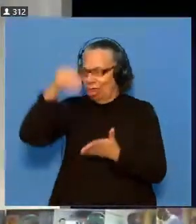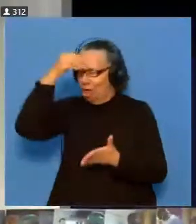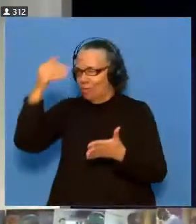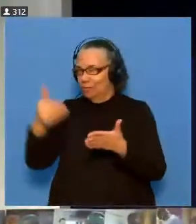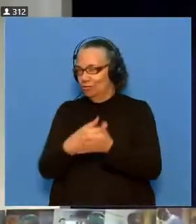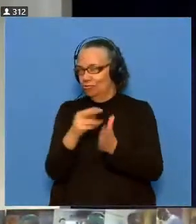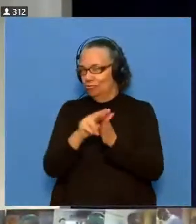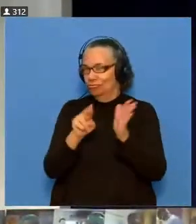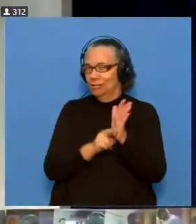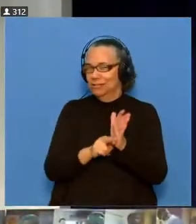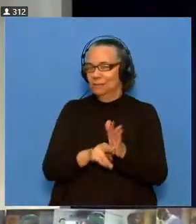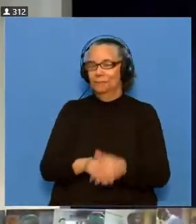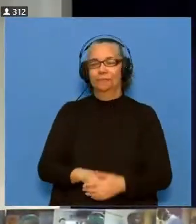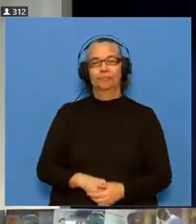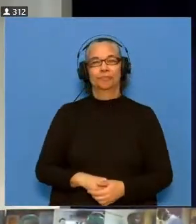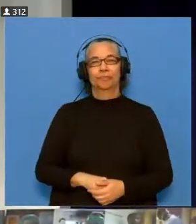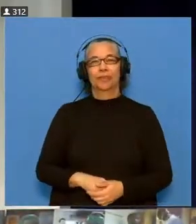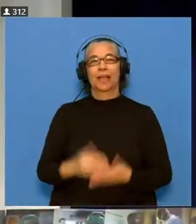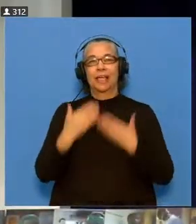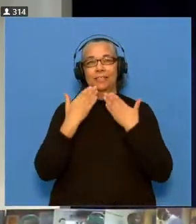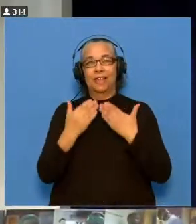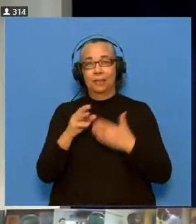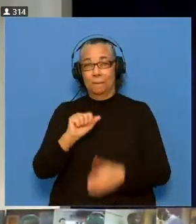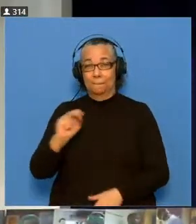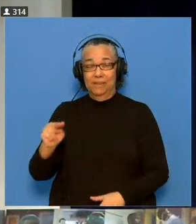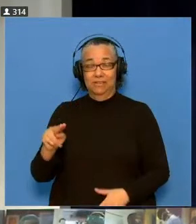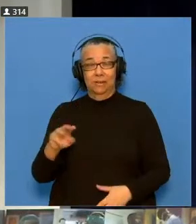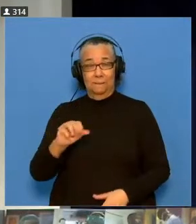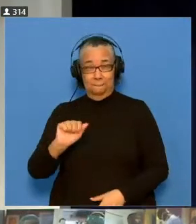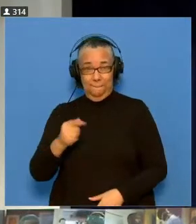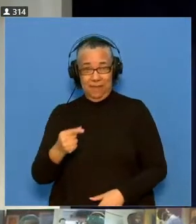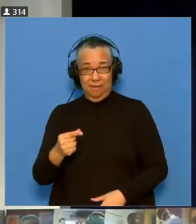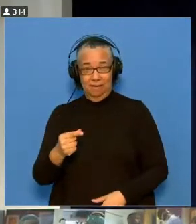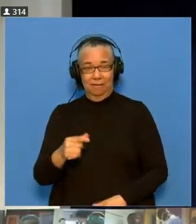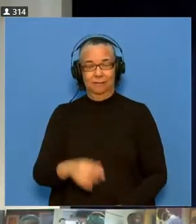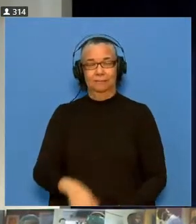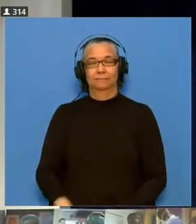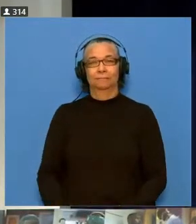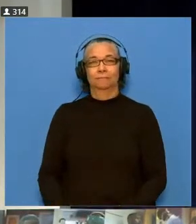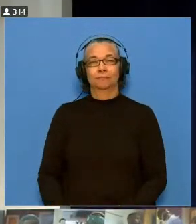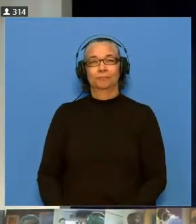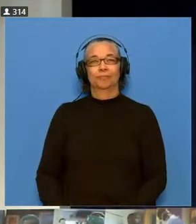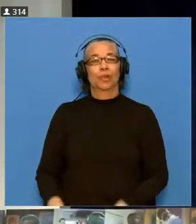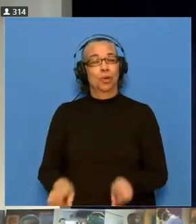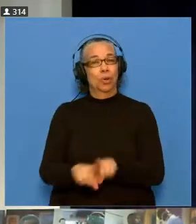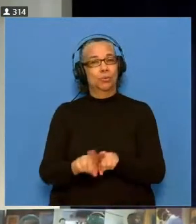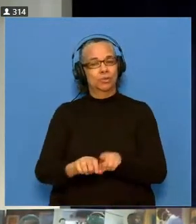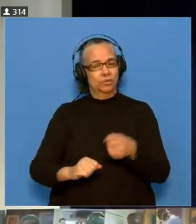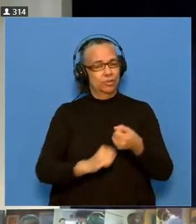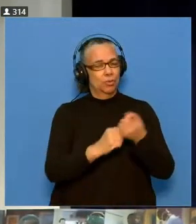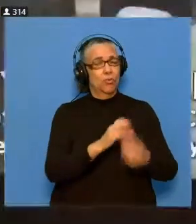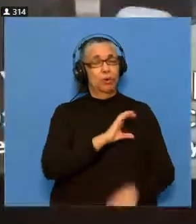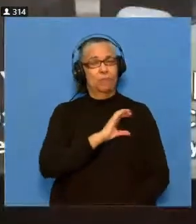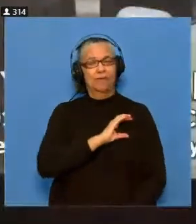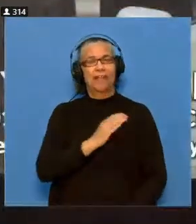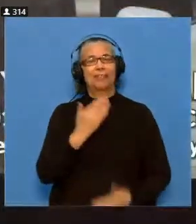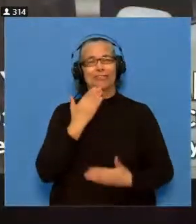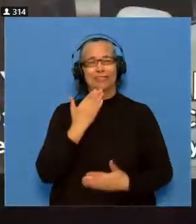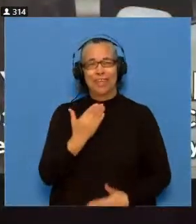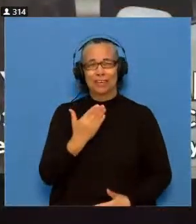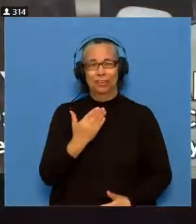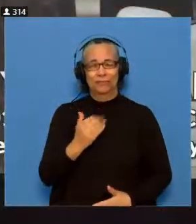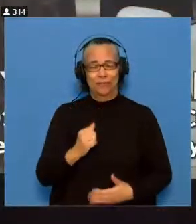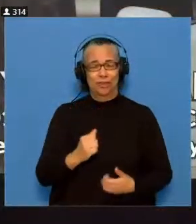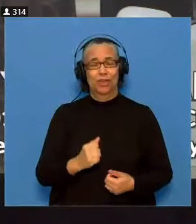Thank you very much, Minister Ming. I'd like to thank the Reserve Police for their continued support while